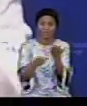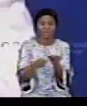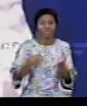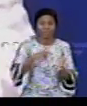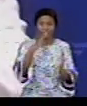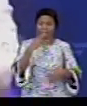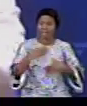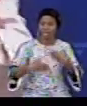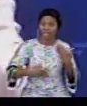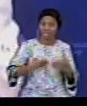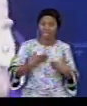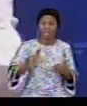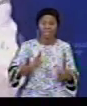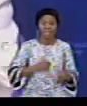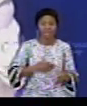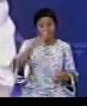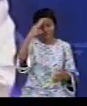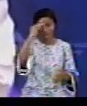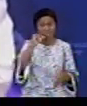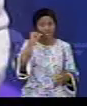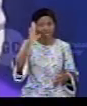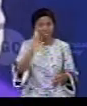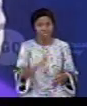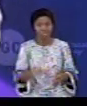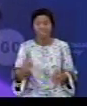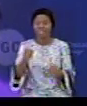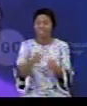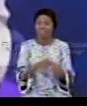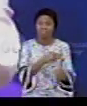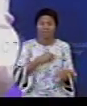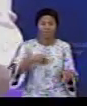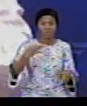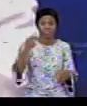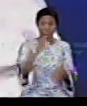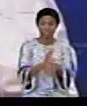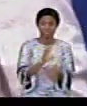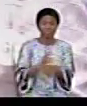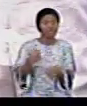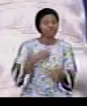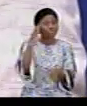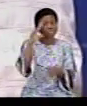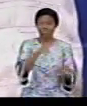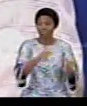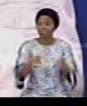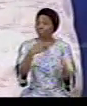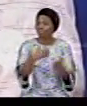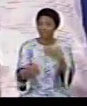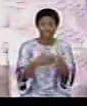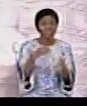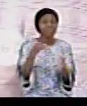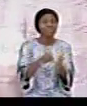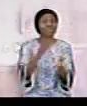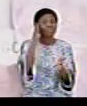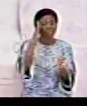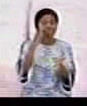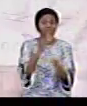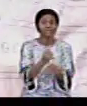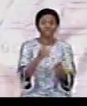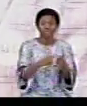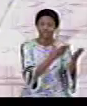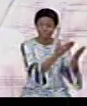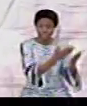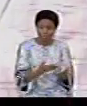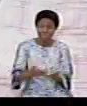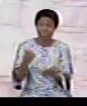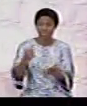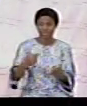men, our women, everyone members of the church, we're going to do whatever it will take to bring the gospel from there and